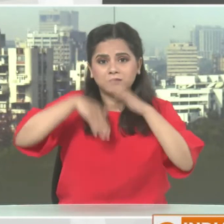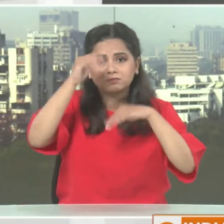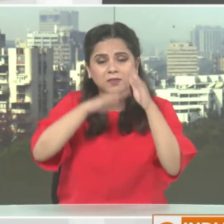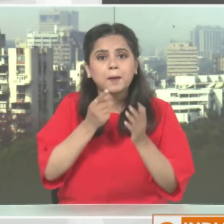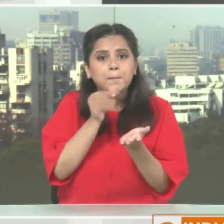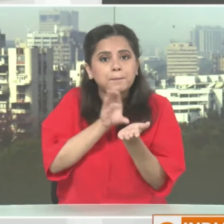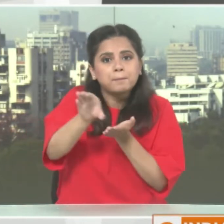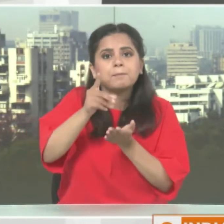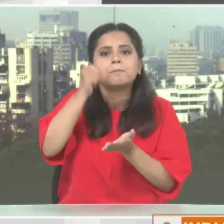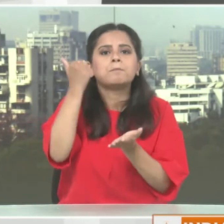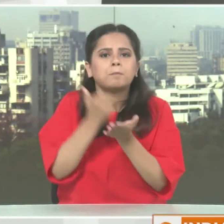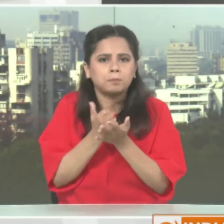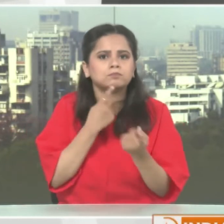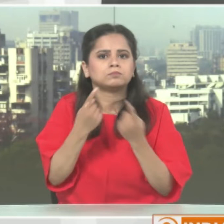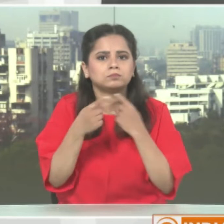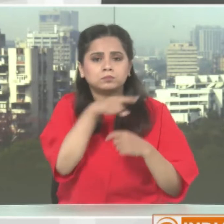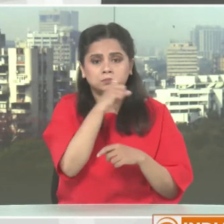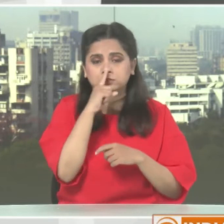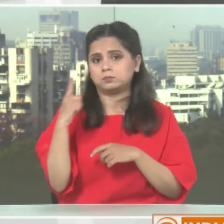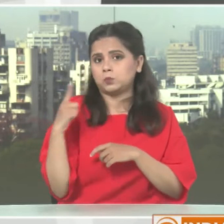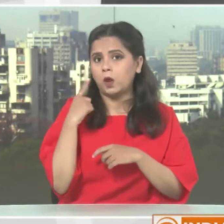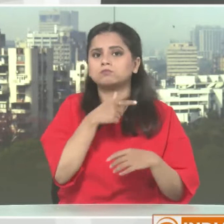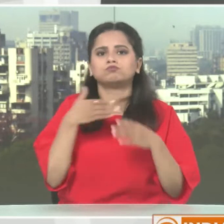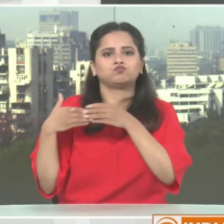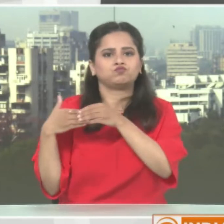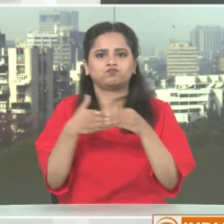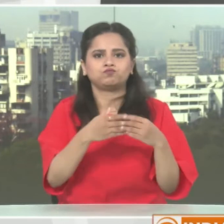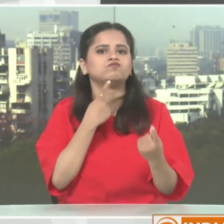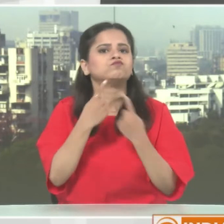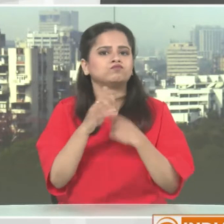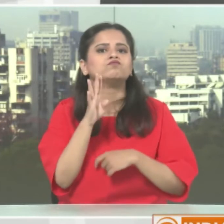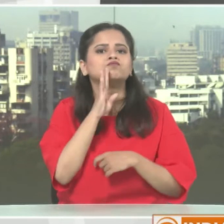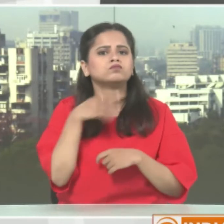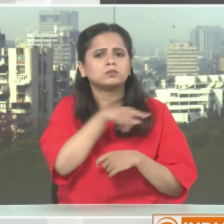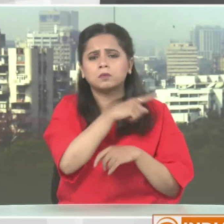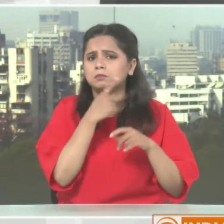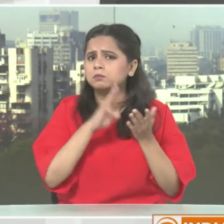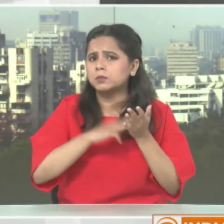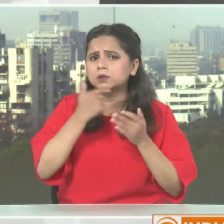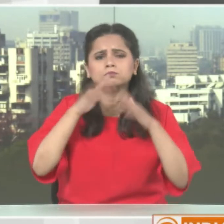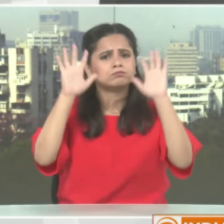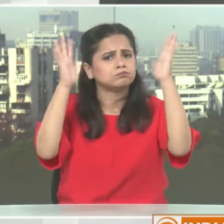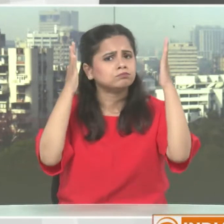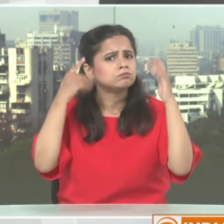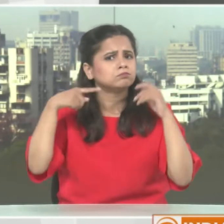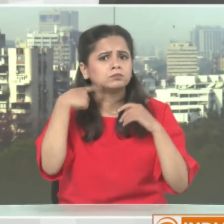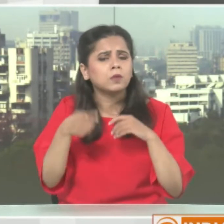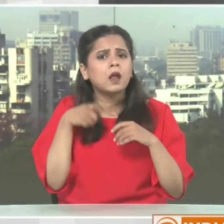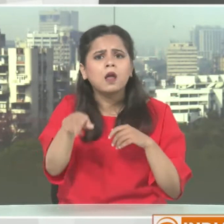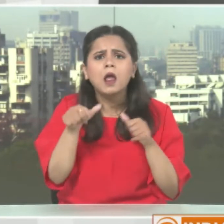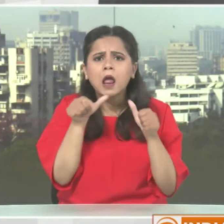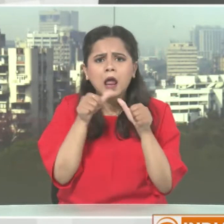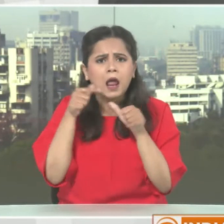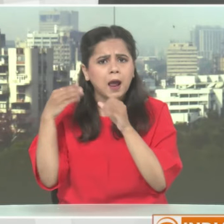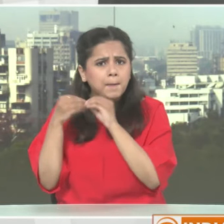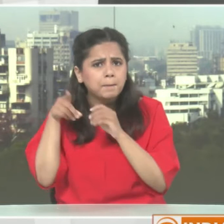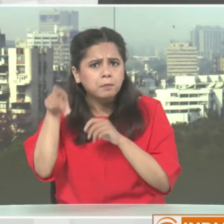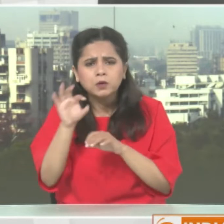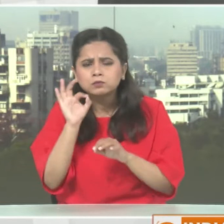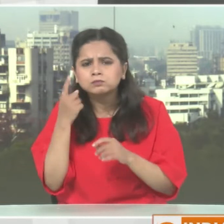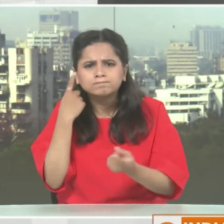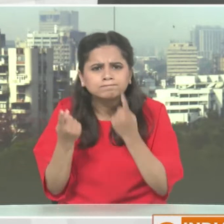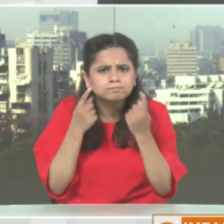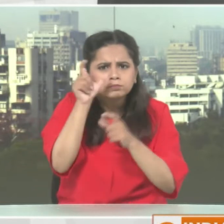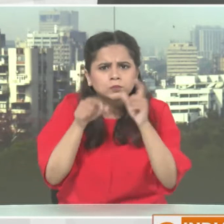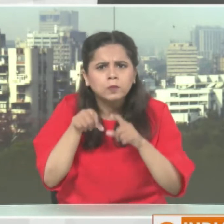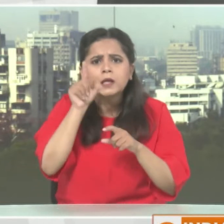Bank as lead speaker. The minister appreciated its efforts for fast-tracking financial assistance of about